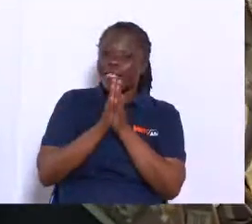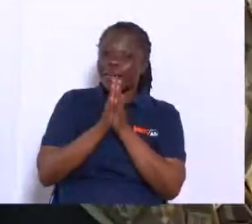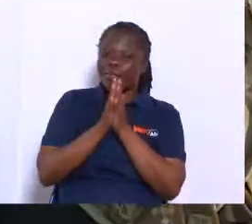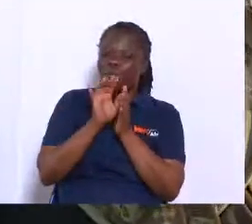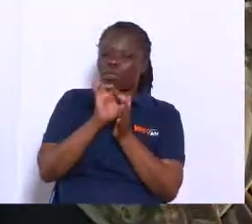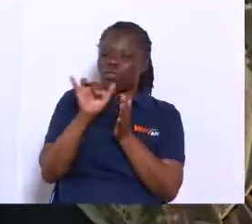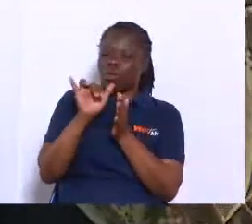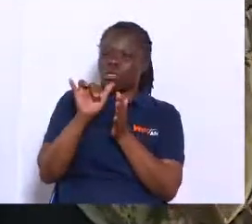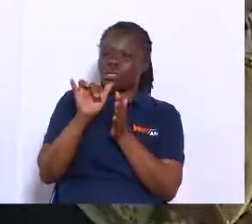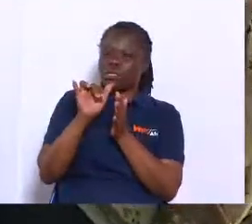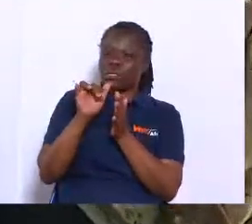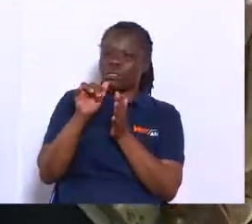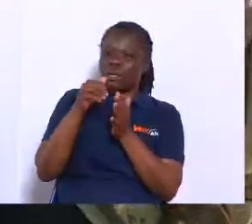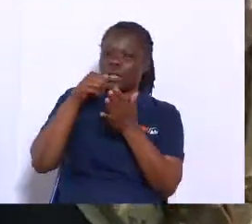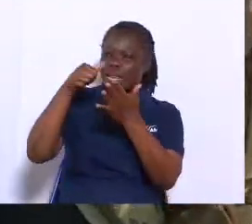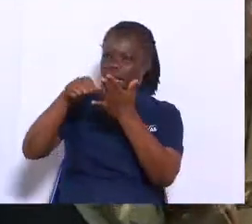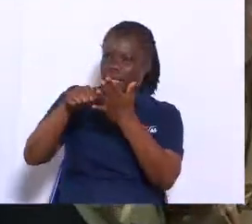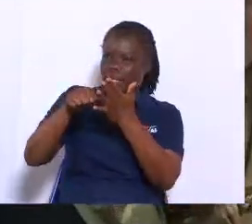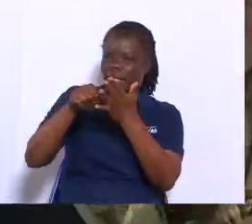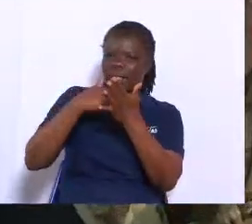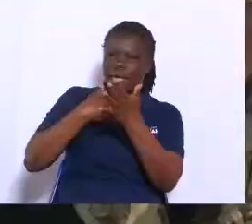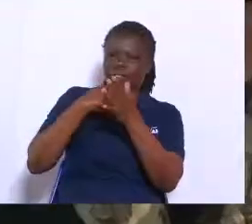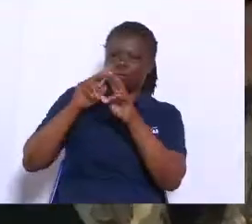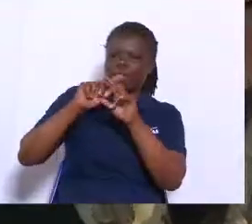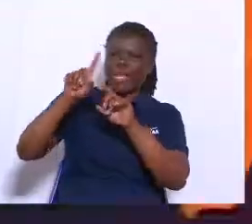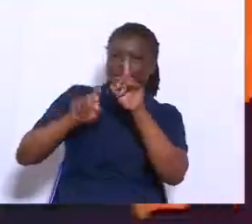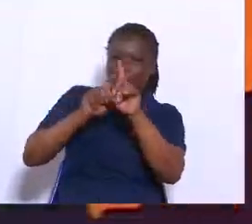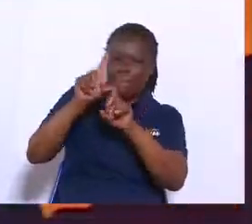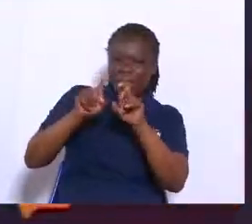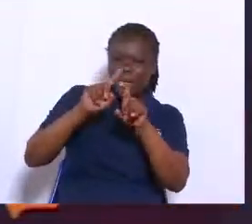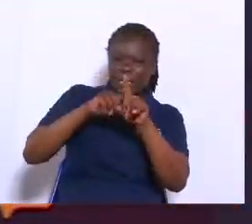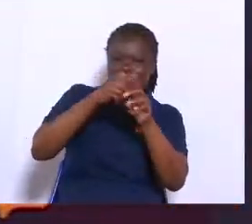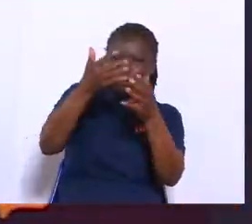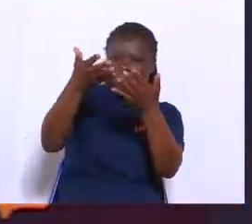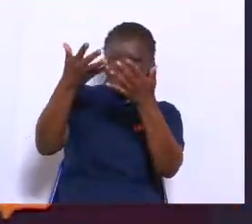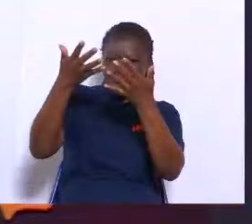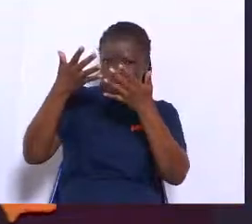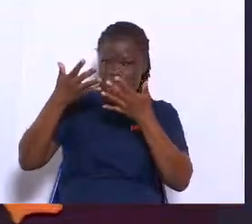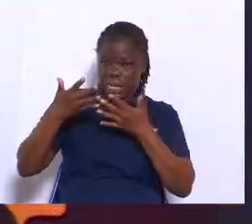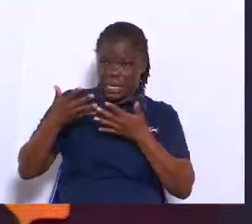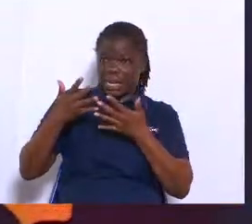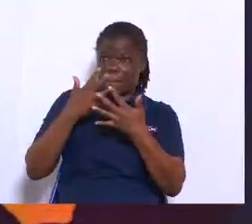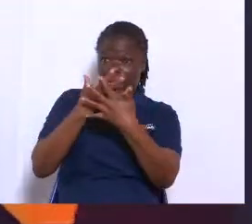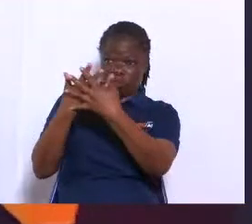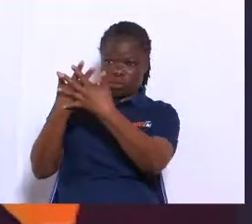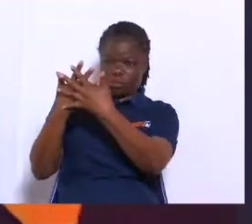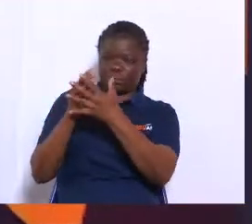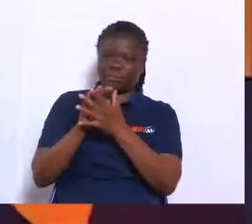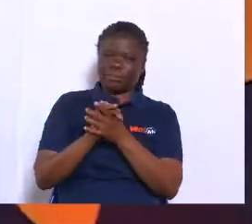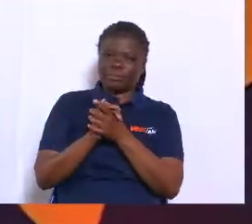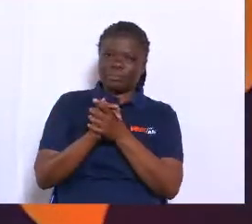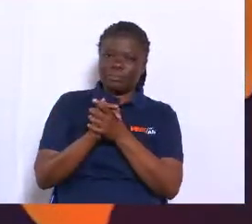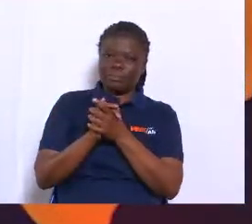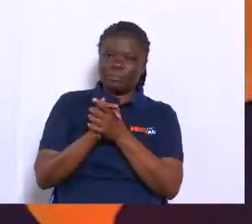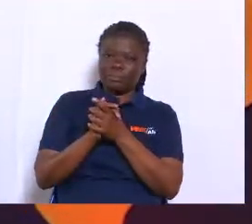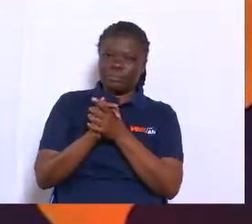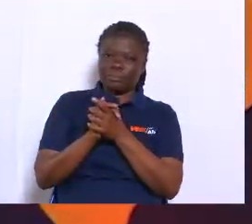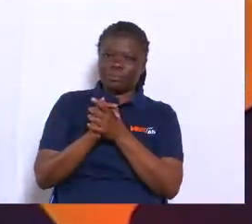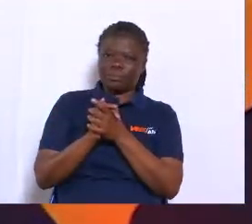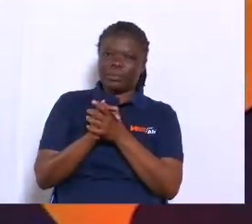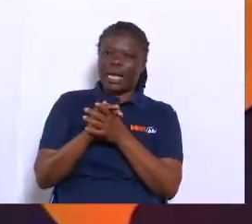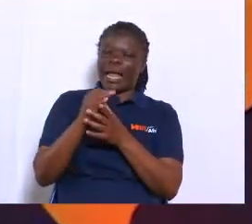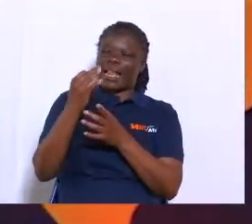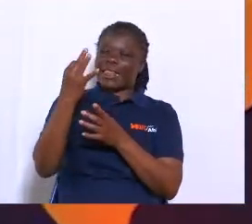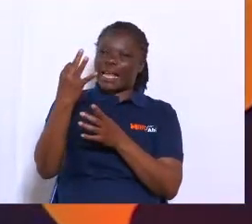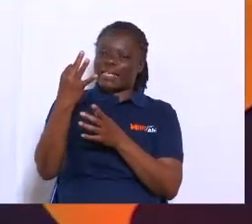those parcels had to be examined when they came in. 30 Chinese characters could